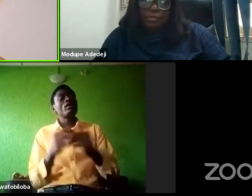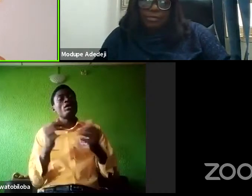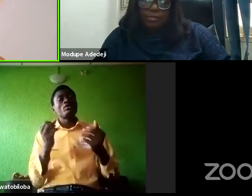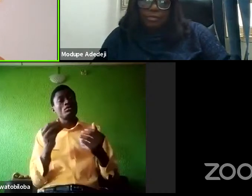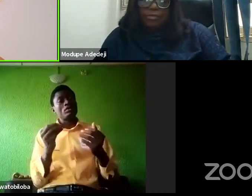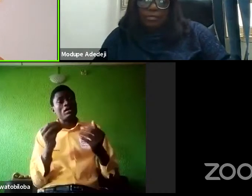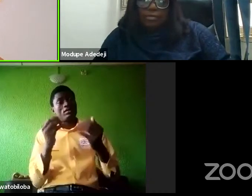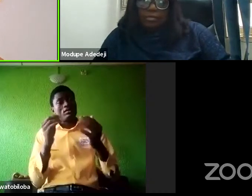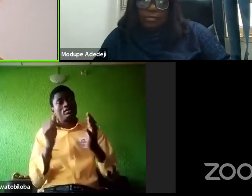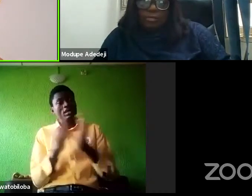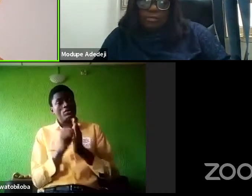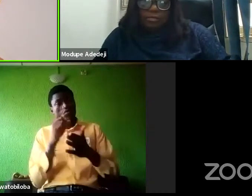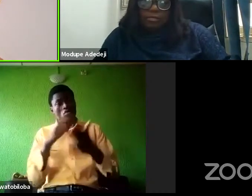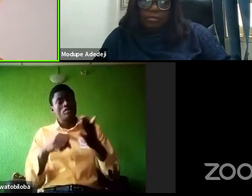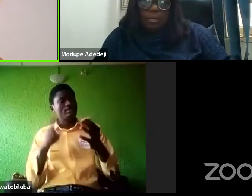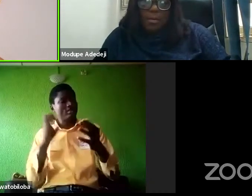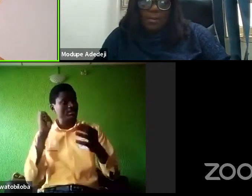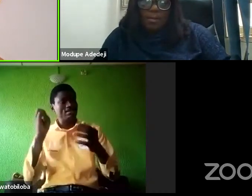Wow. So